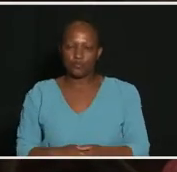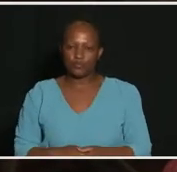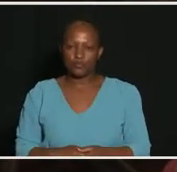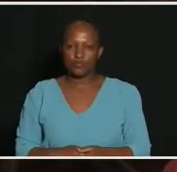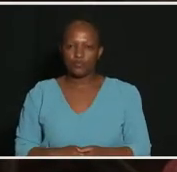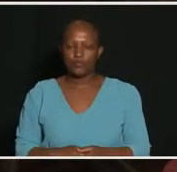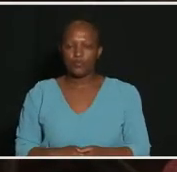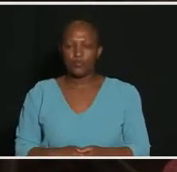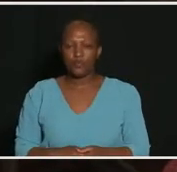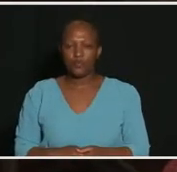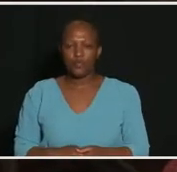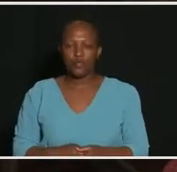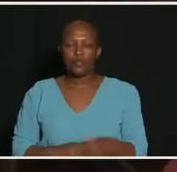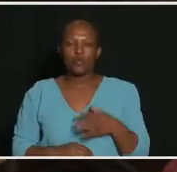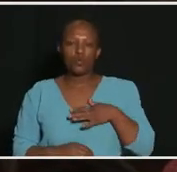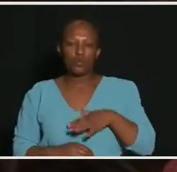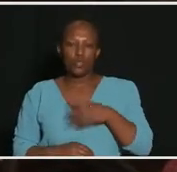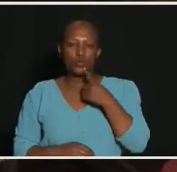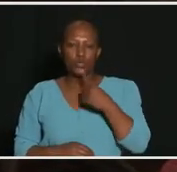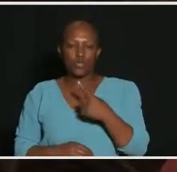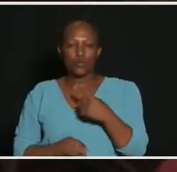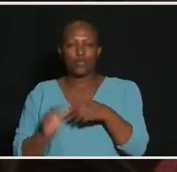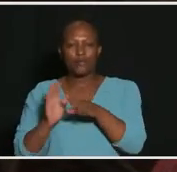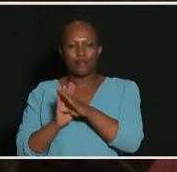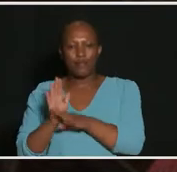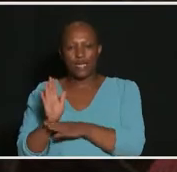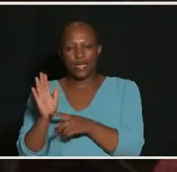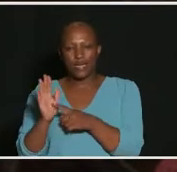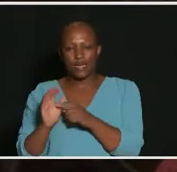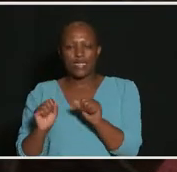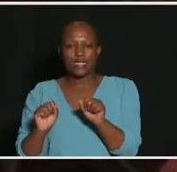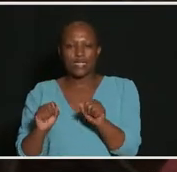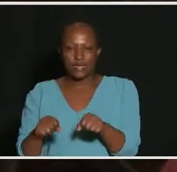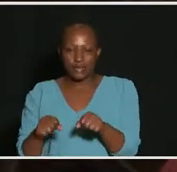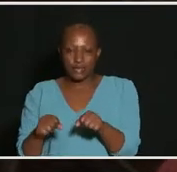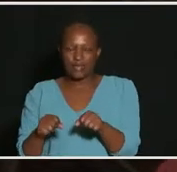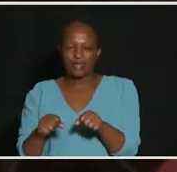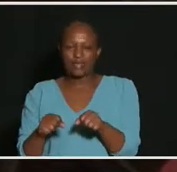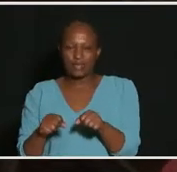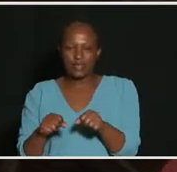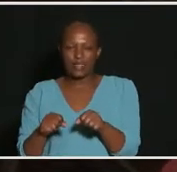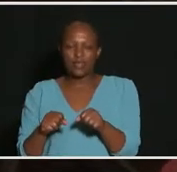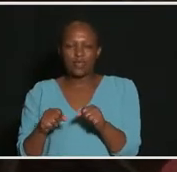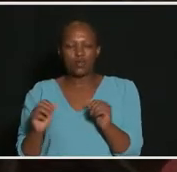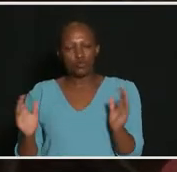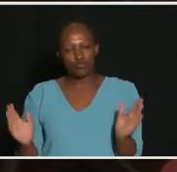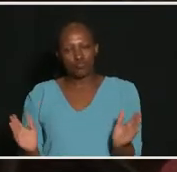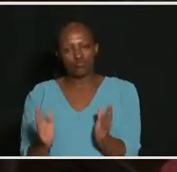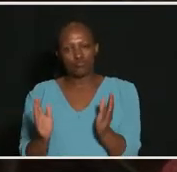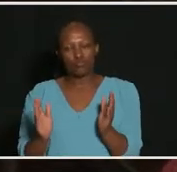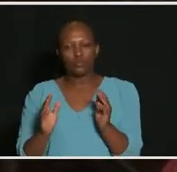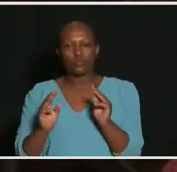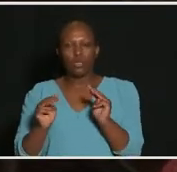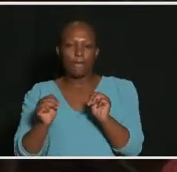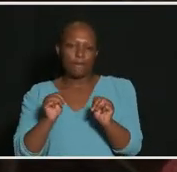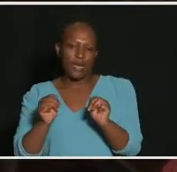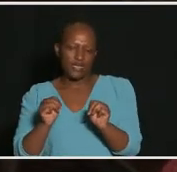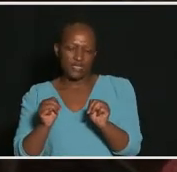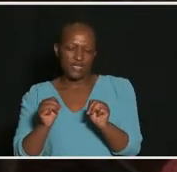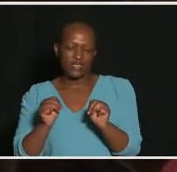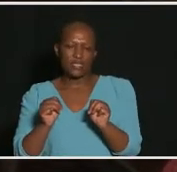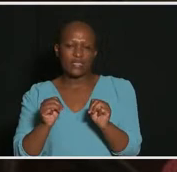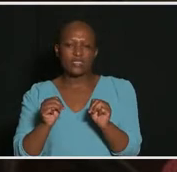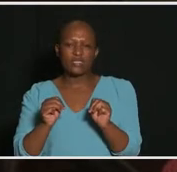we also want to say yes to this bill that will seek to enhance the management of undocumented